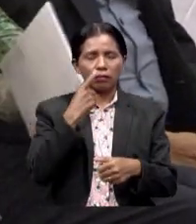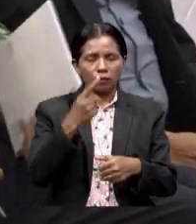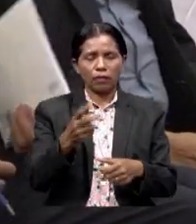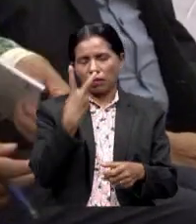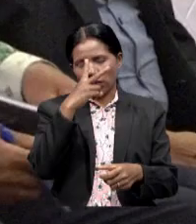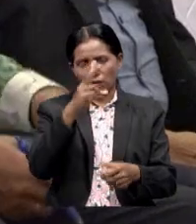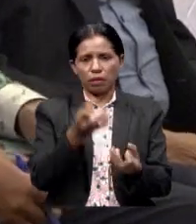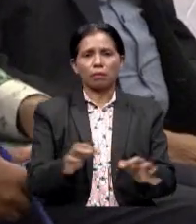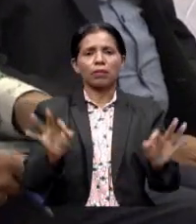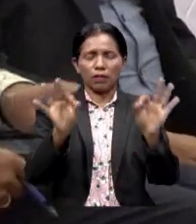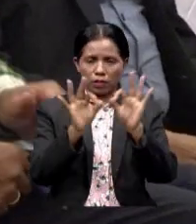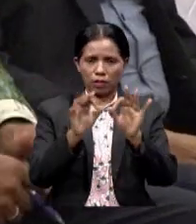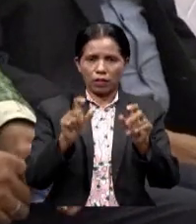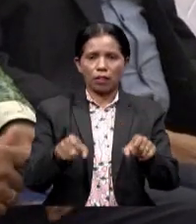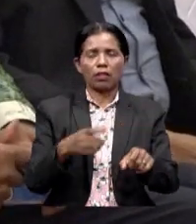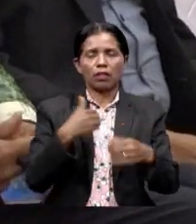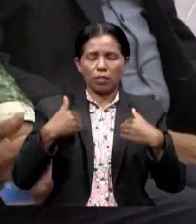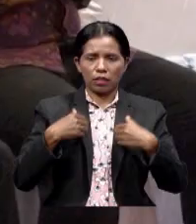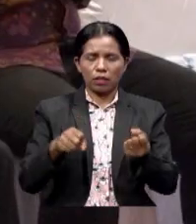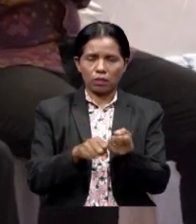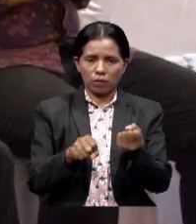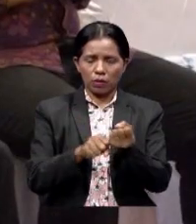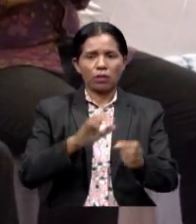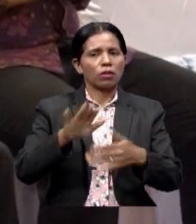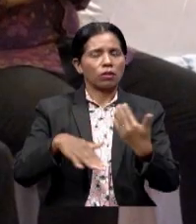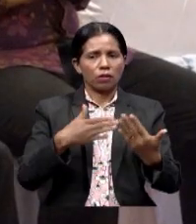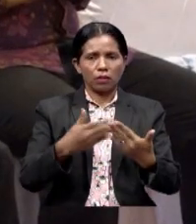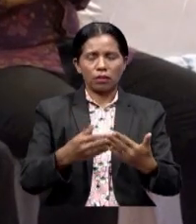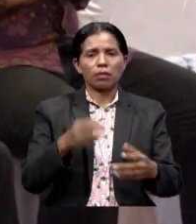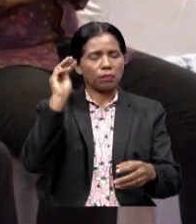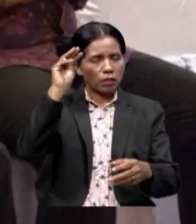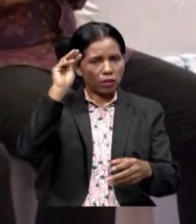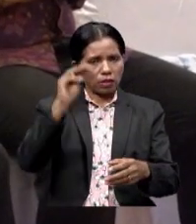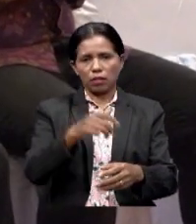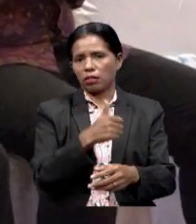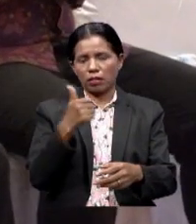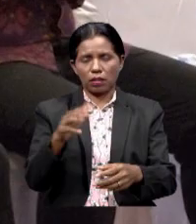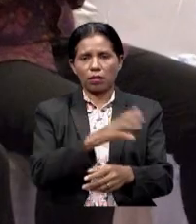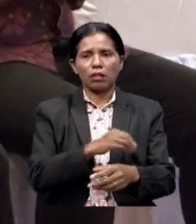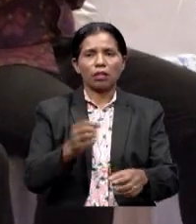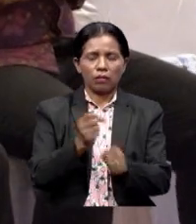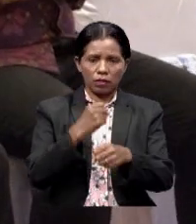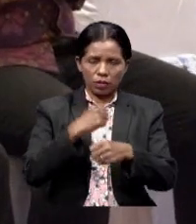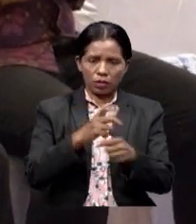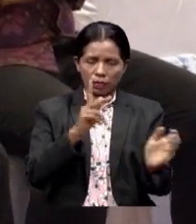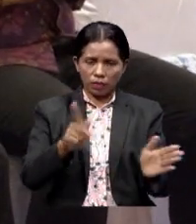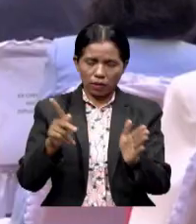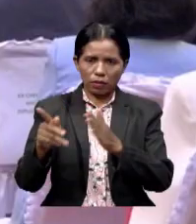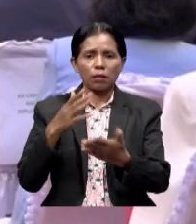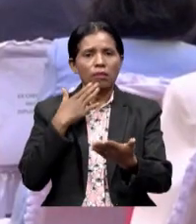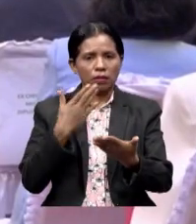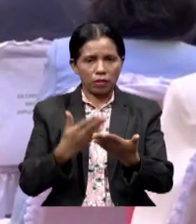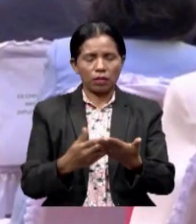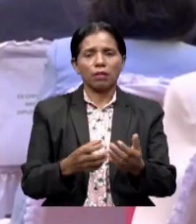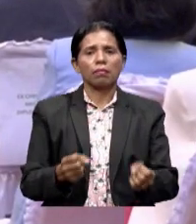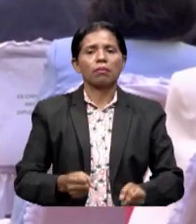ba prioridade hirak ne tenki iha kontribusi ngusi parte hotu liu-liu ba ministeru relevante sira atu bele halo planu nebe integrado ho